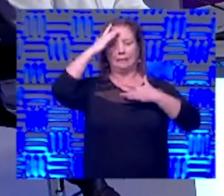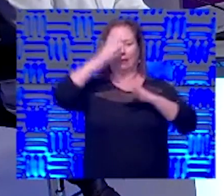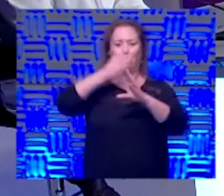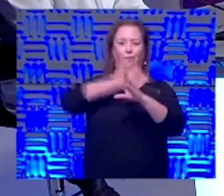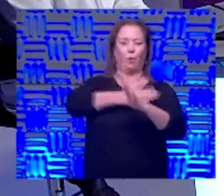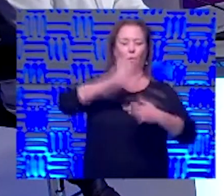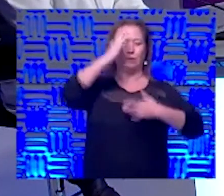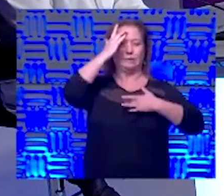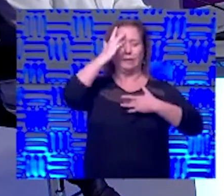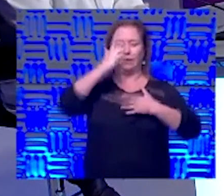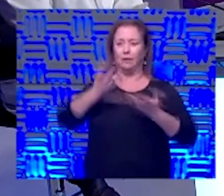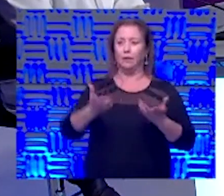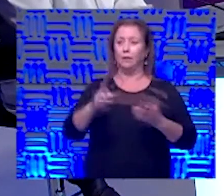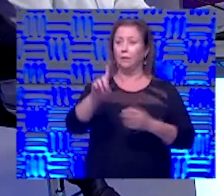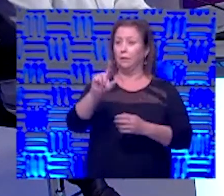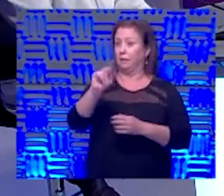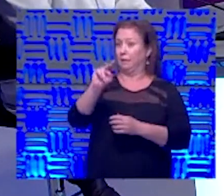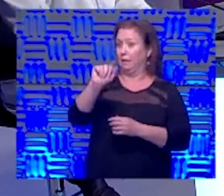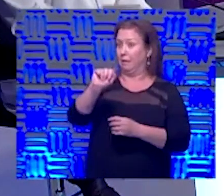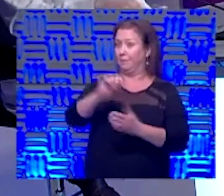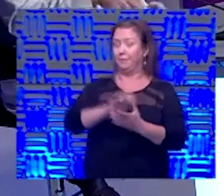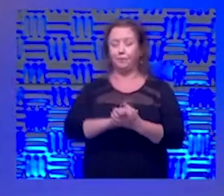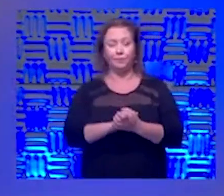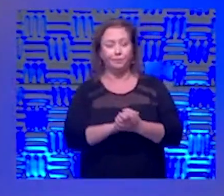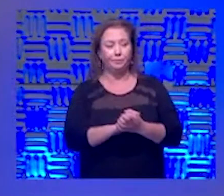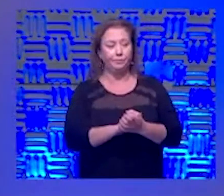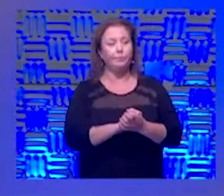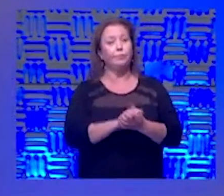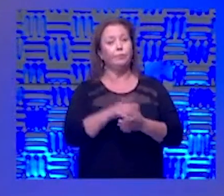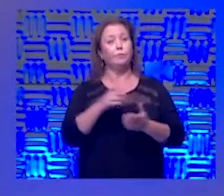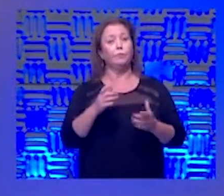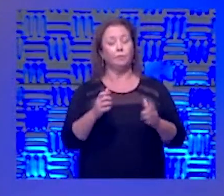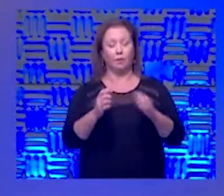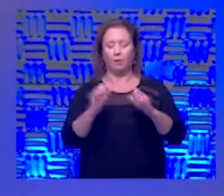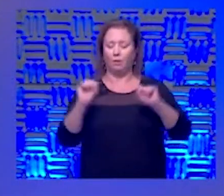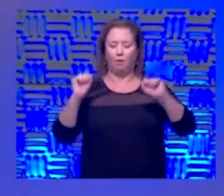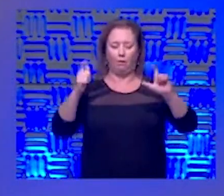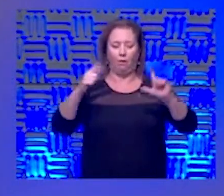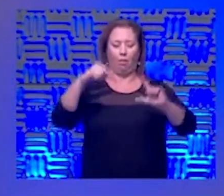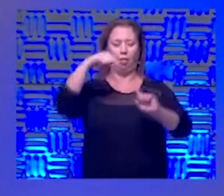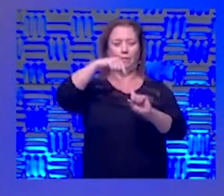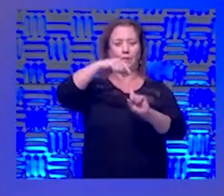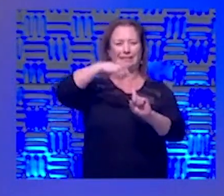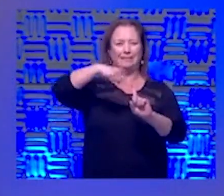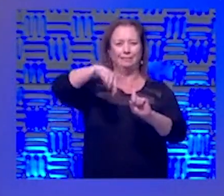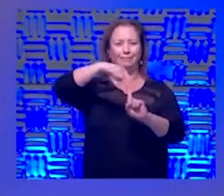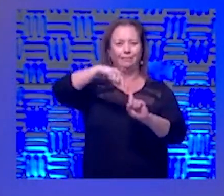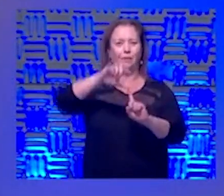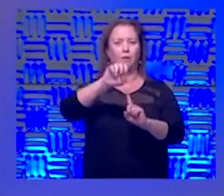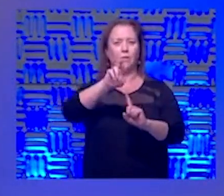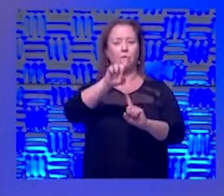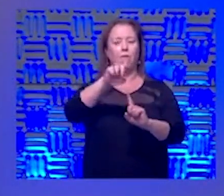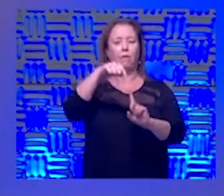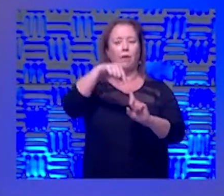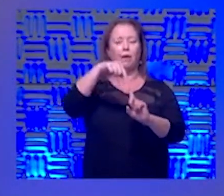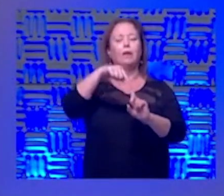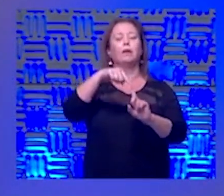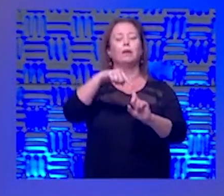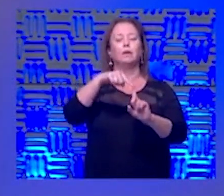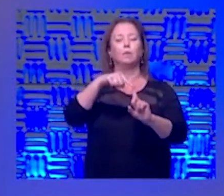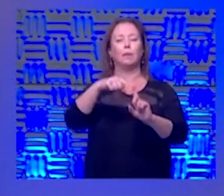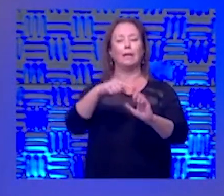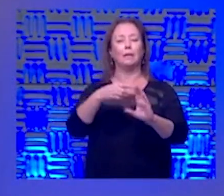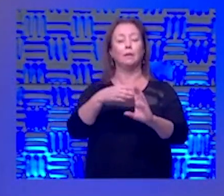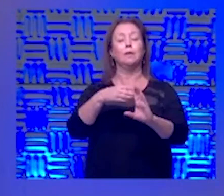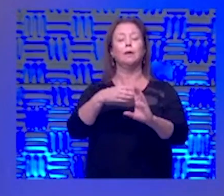gentlemen, what do you think? Dana? Yeah, so I think as with all of this surrounding COVID, we need to preface this